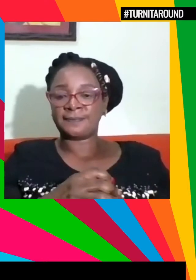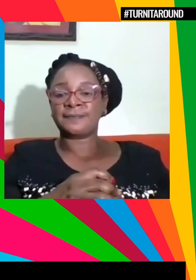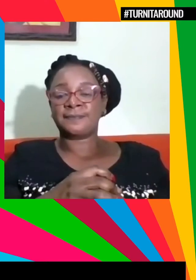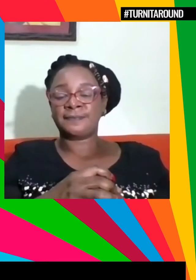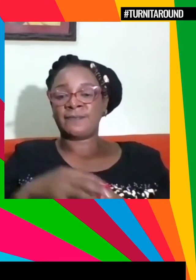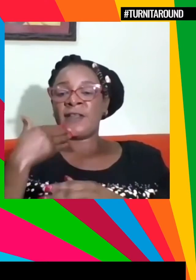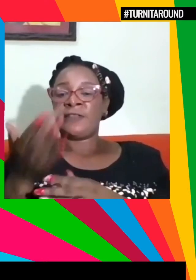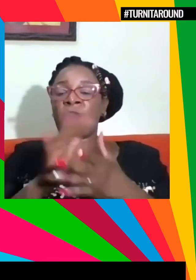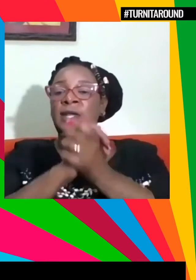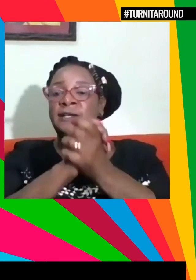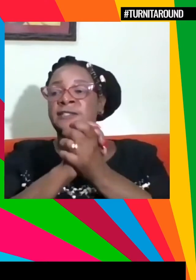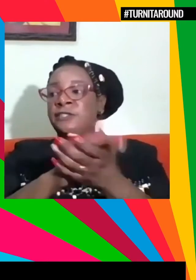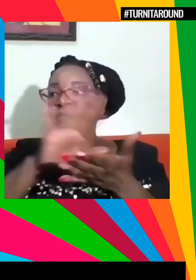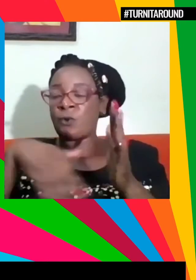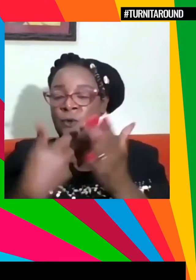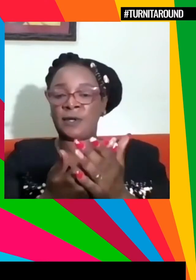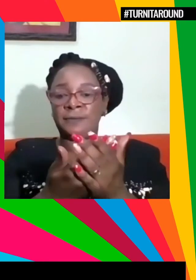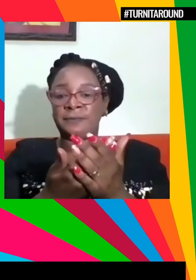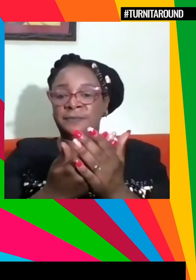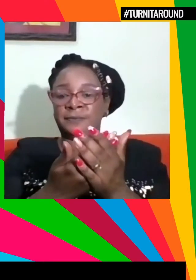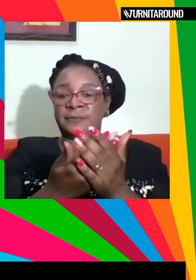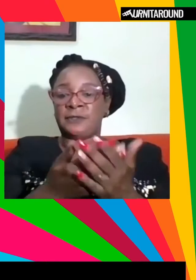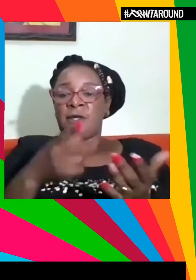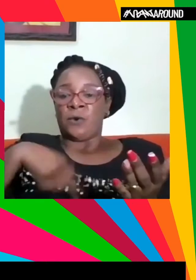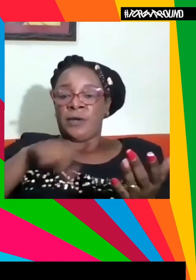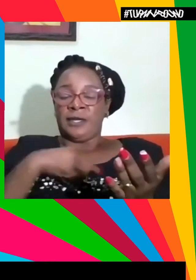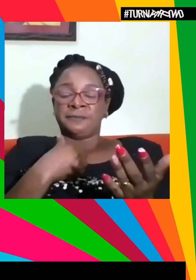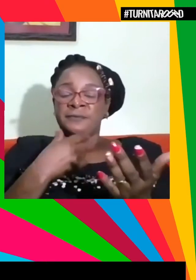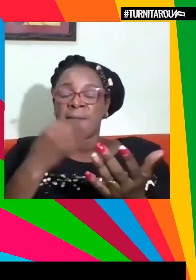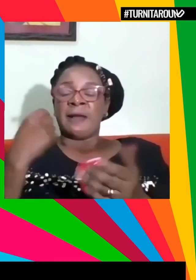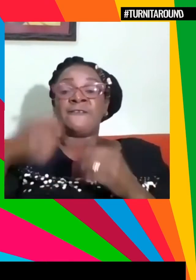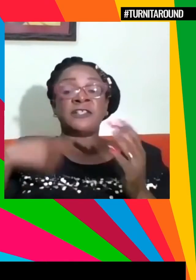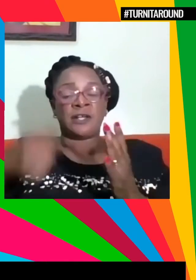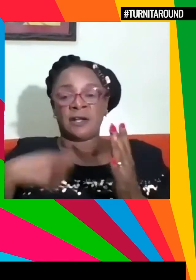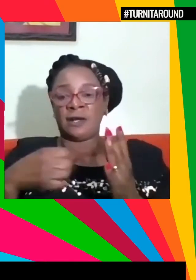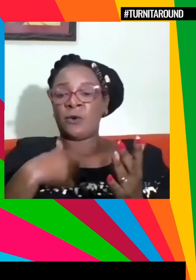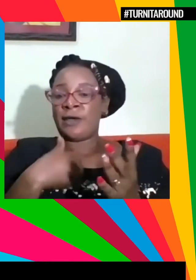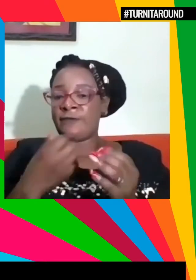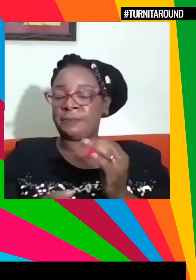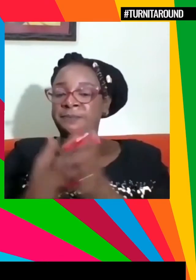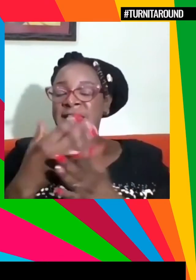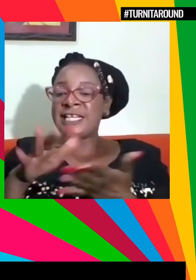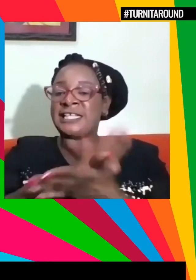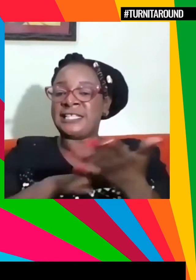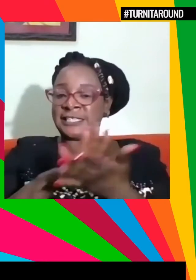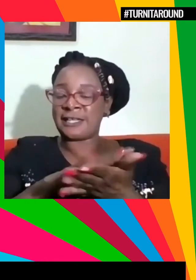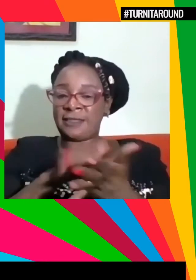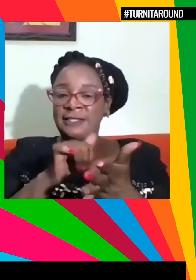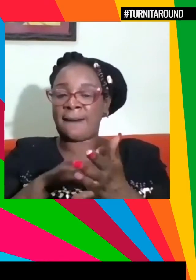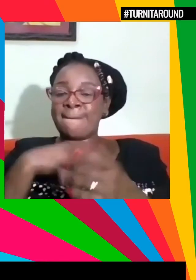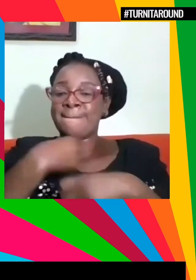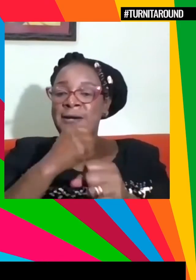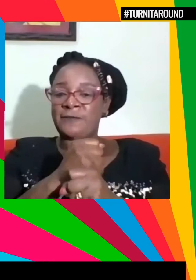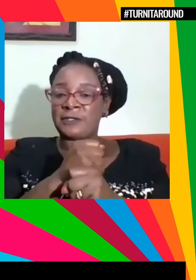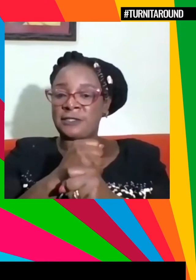all. So at CPI, we are a payment card manufacturer. We are a part of an industry that manufactures